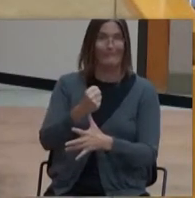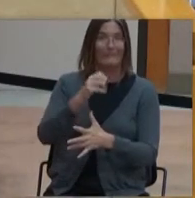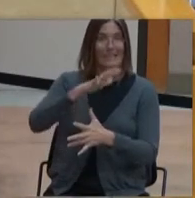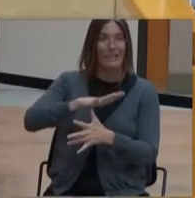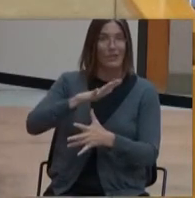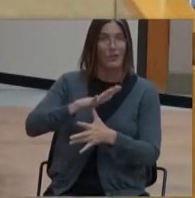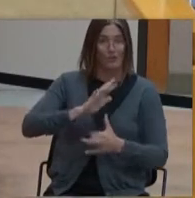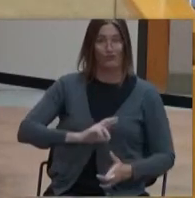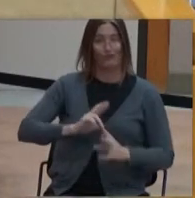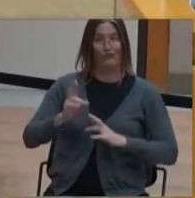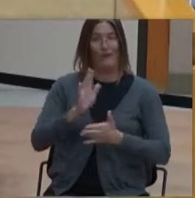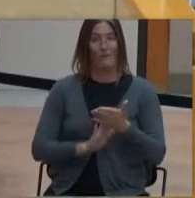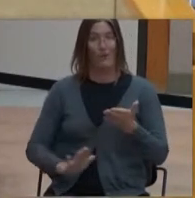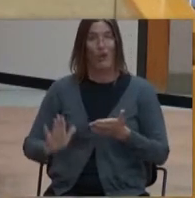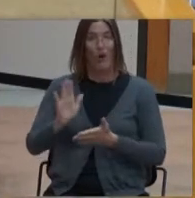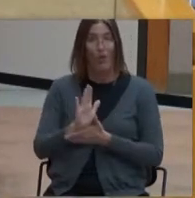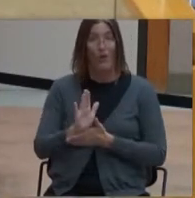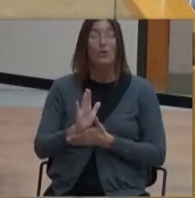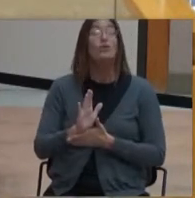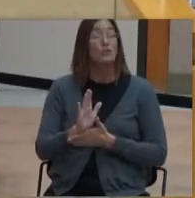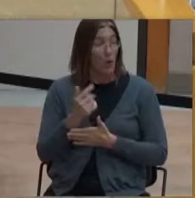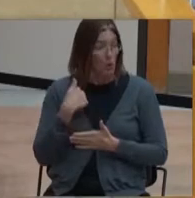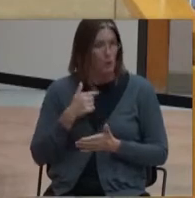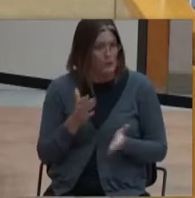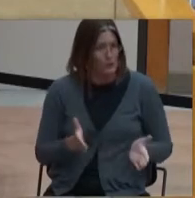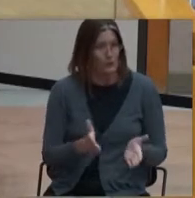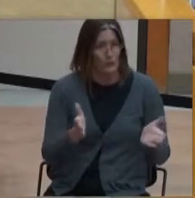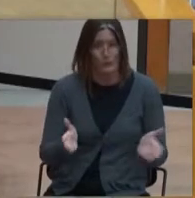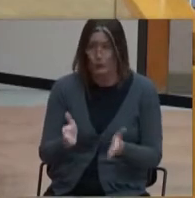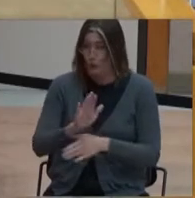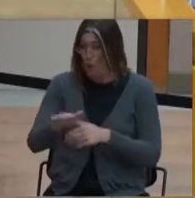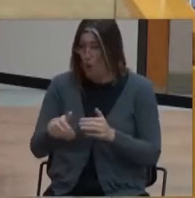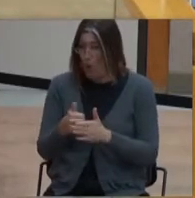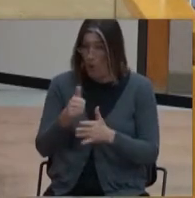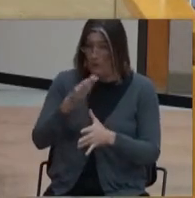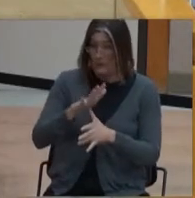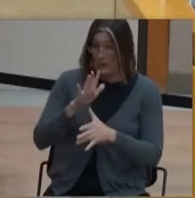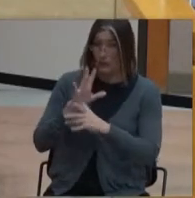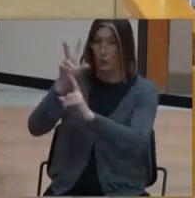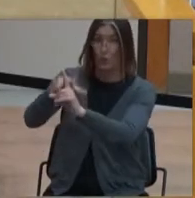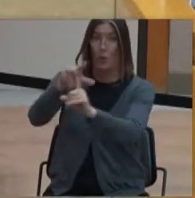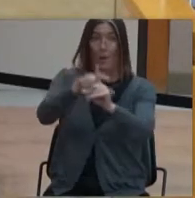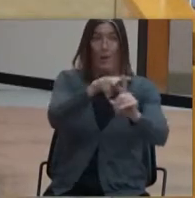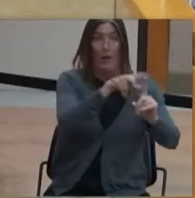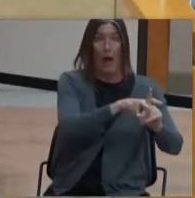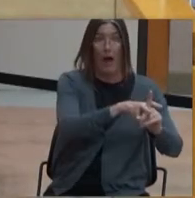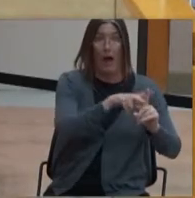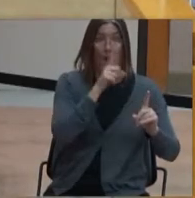we are hoping that every senior who applies to a four-year college gets accepted into at least one of their desired school choices.